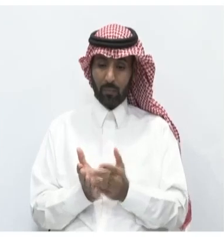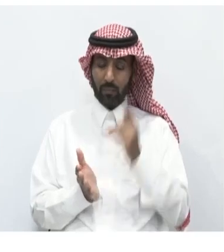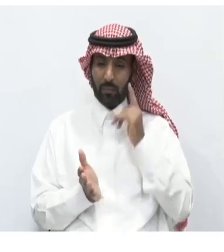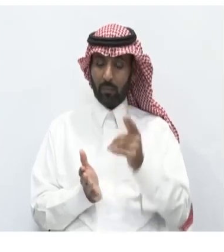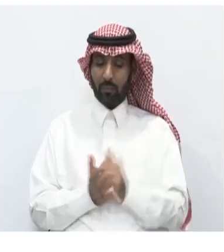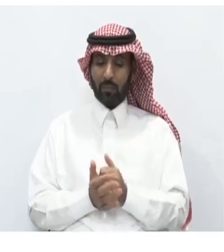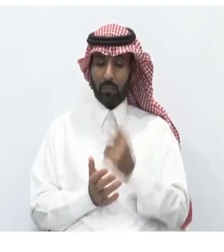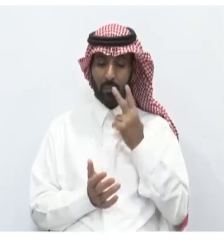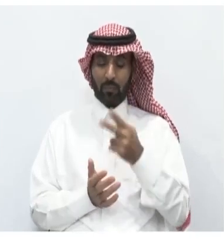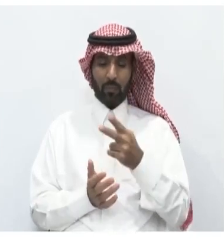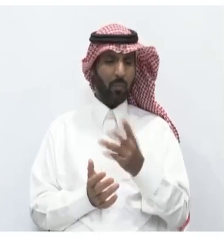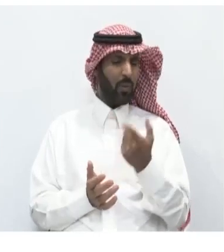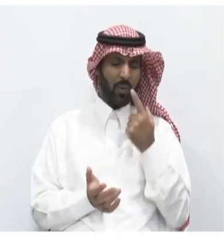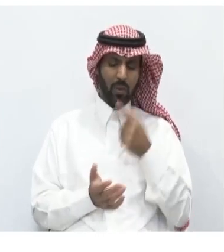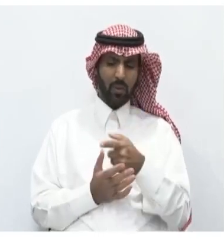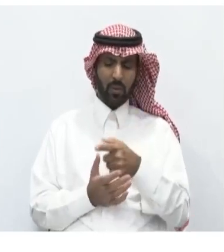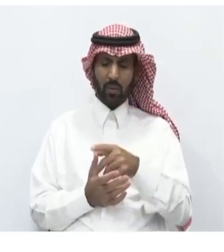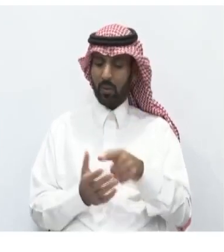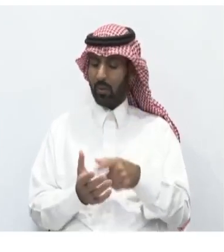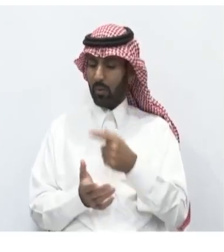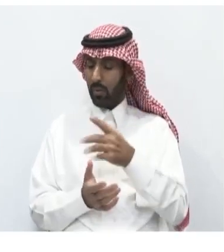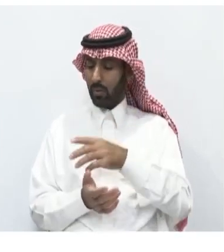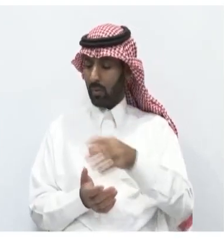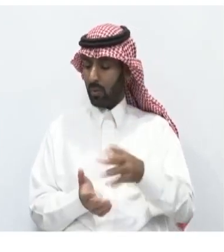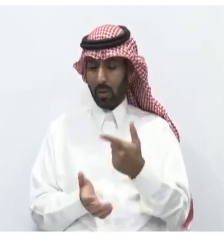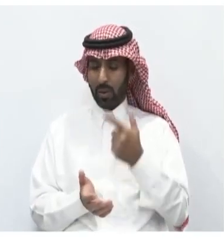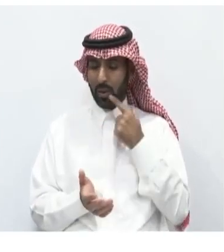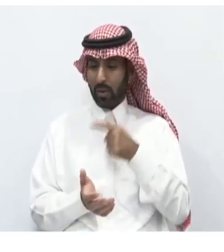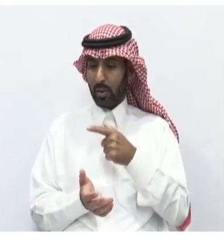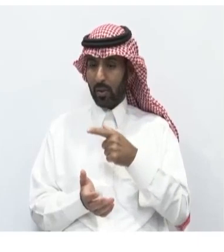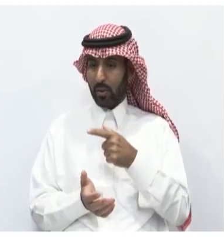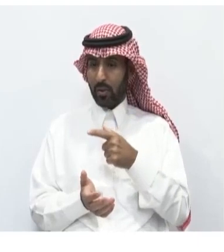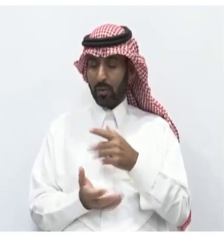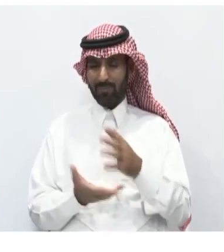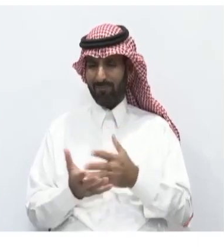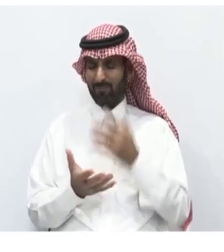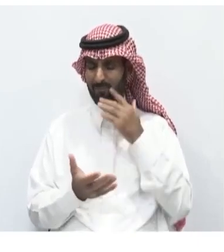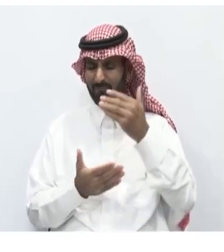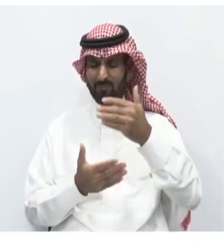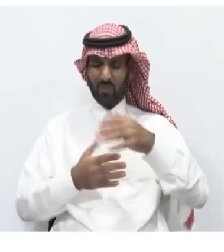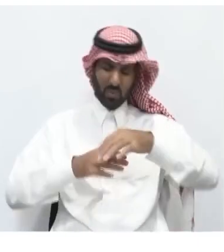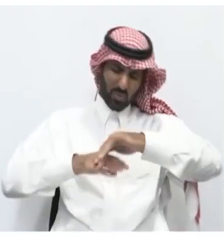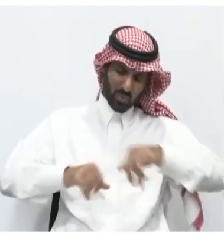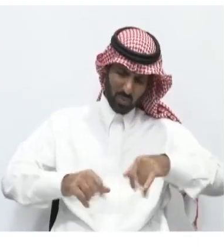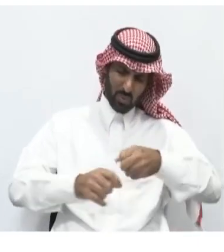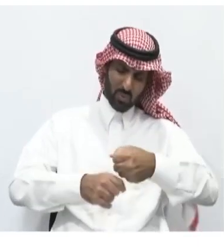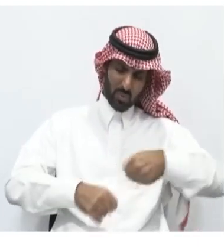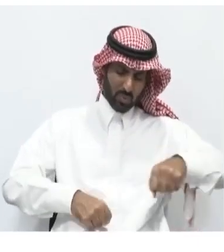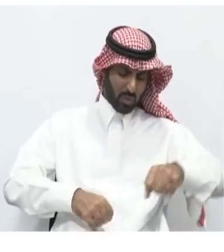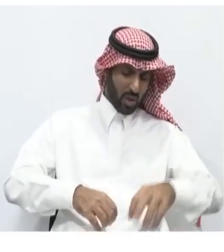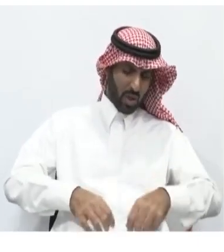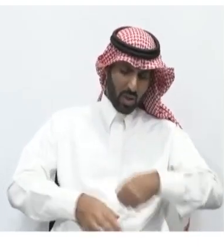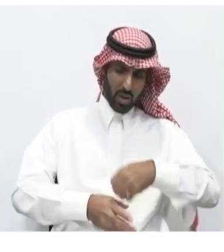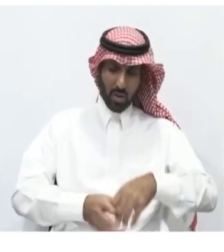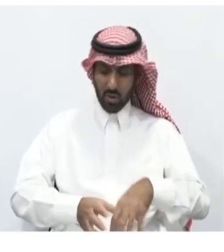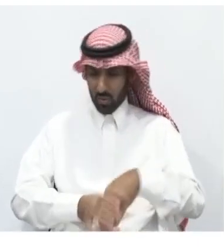quite important to consider where you should pack each item. Nothing is quite so frustrating as having to dig through your backpack to retrieve an